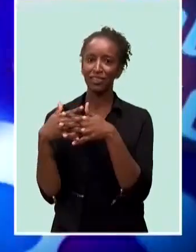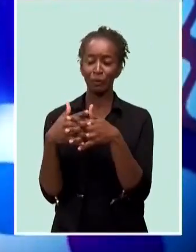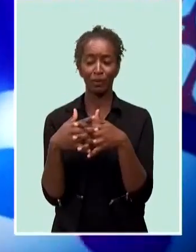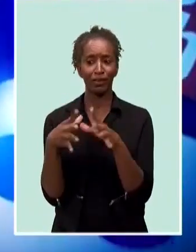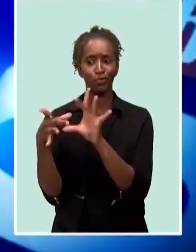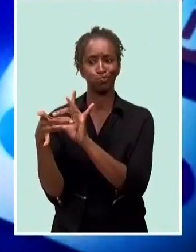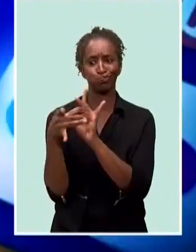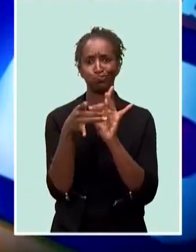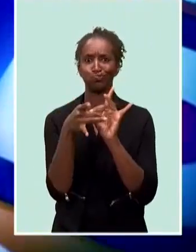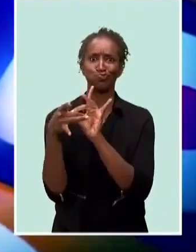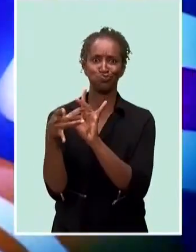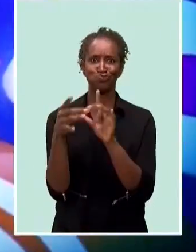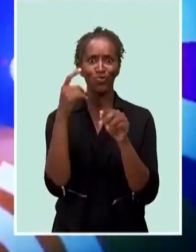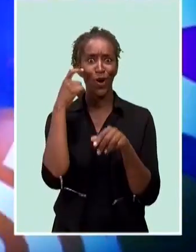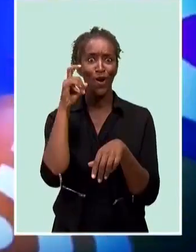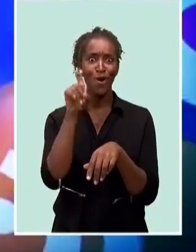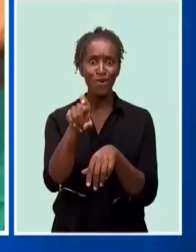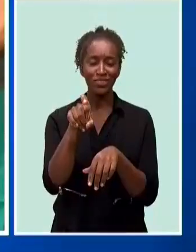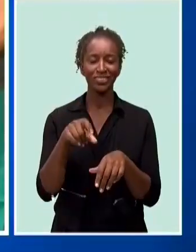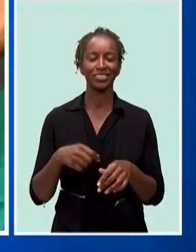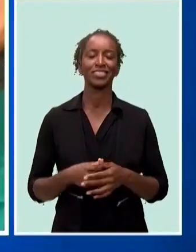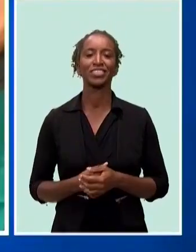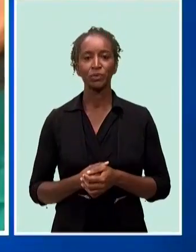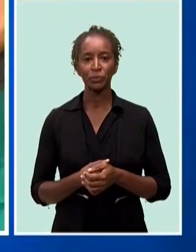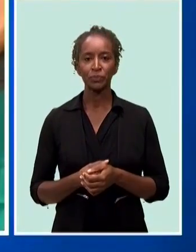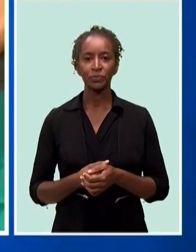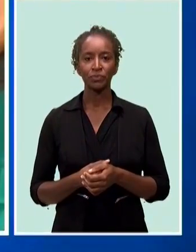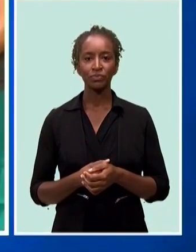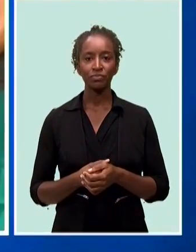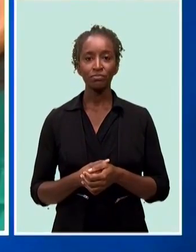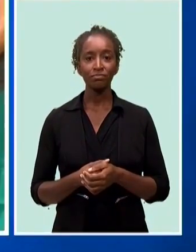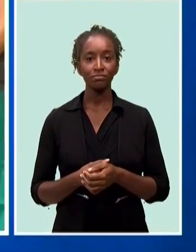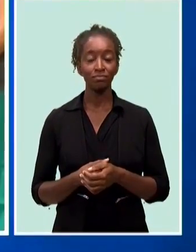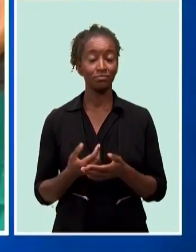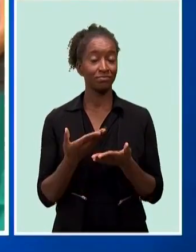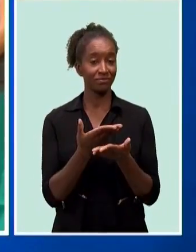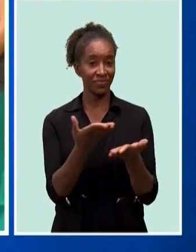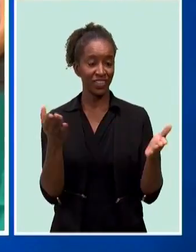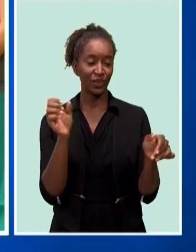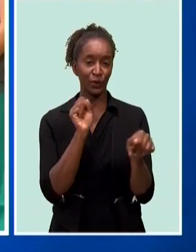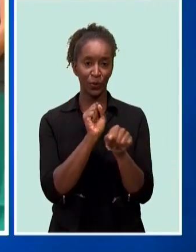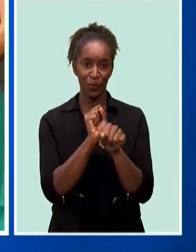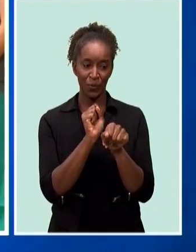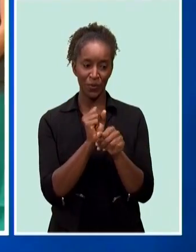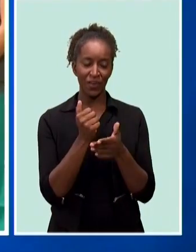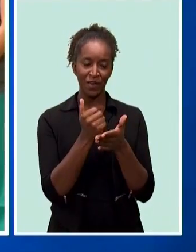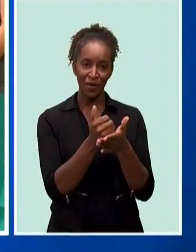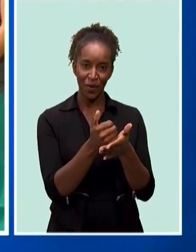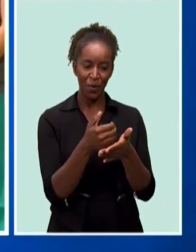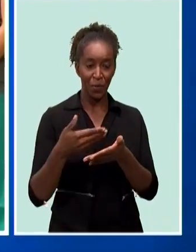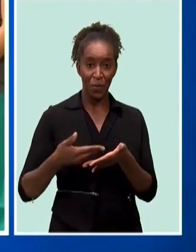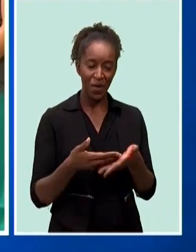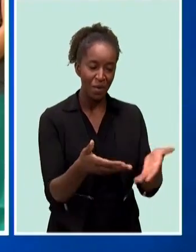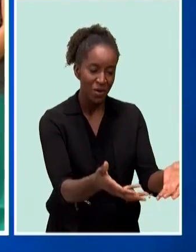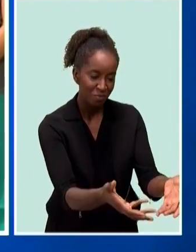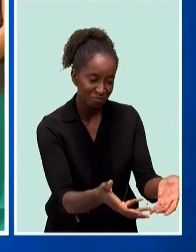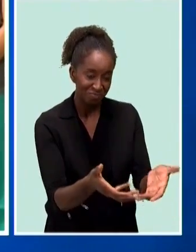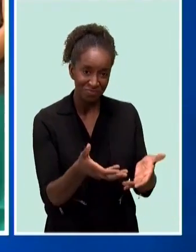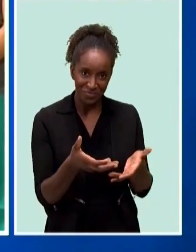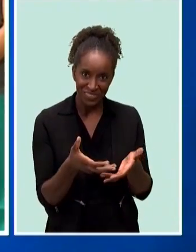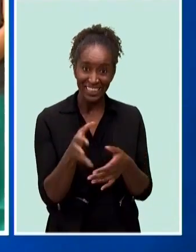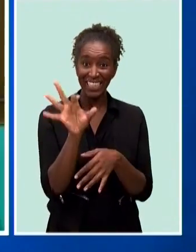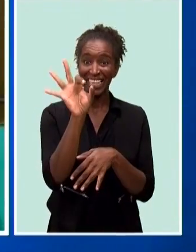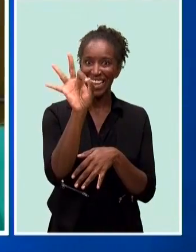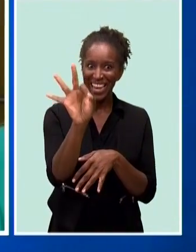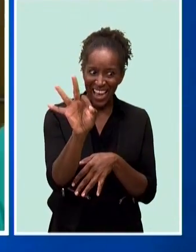whole other level. Take a look. 9 labor and delivery nurses at the hospital are expecting babies themselves. After each one of us